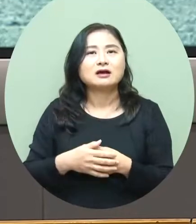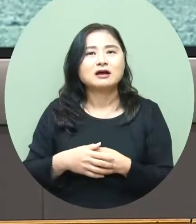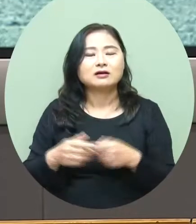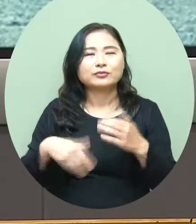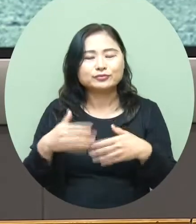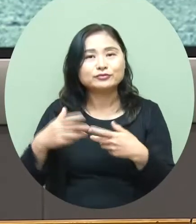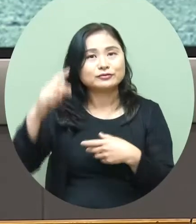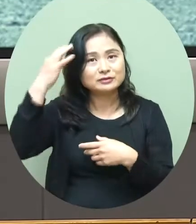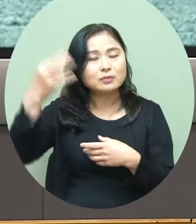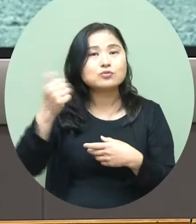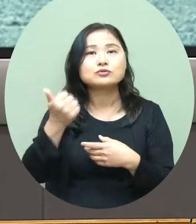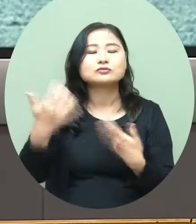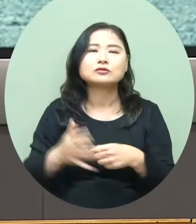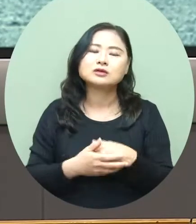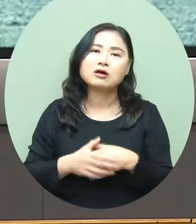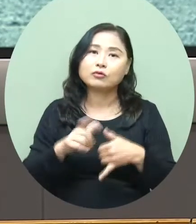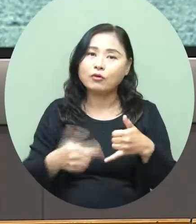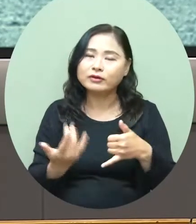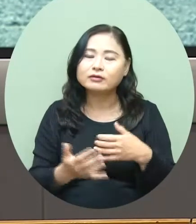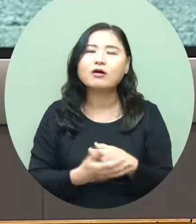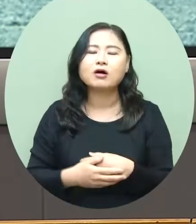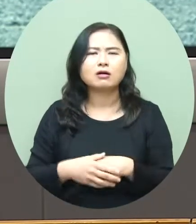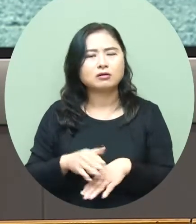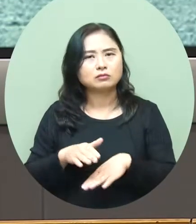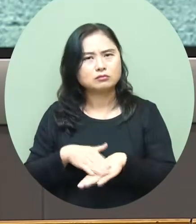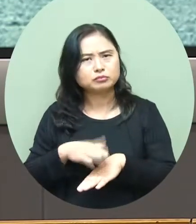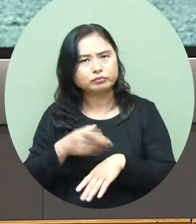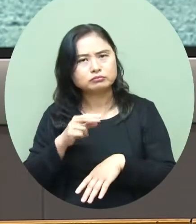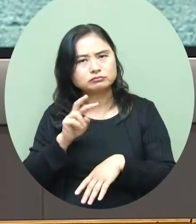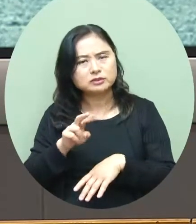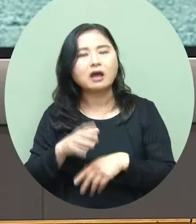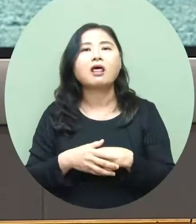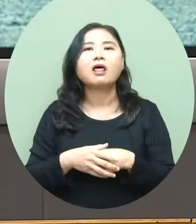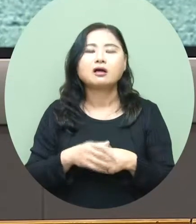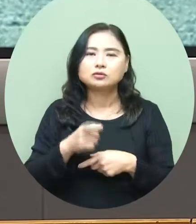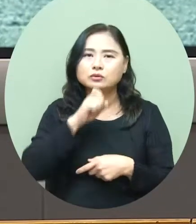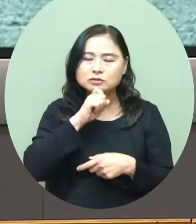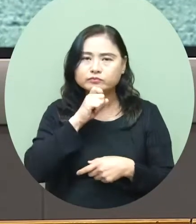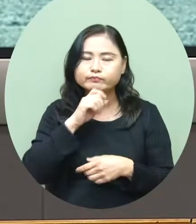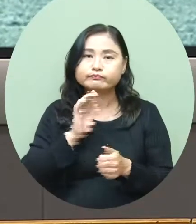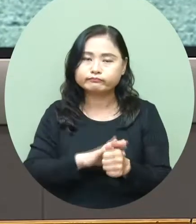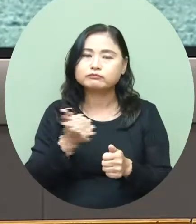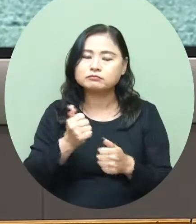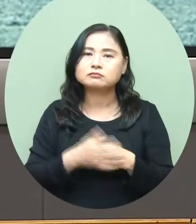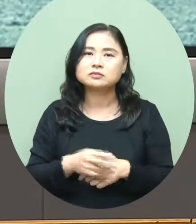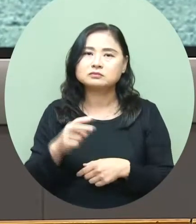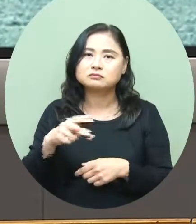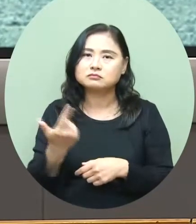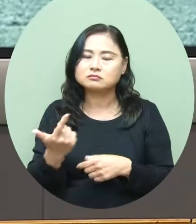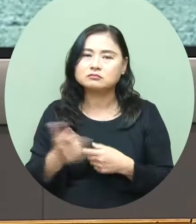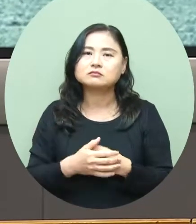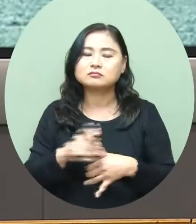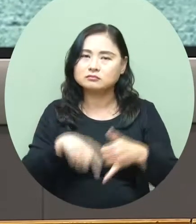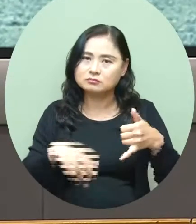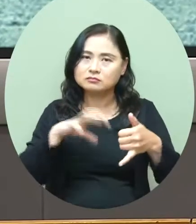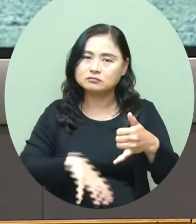and then we will see how many cases we identify. At this point, we can see it's effective. We now have more than 2,000 RT